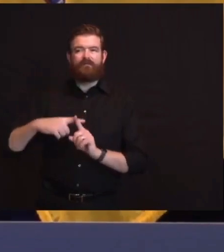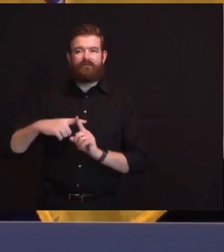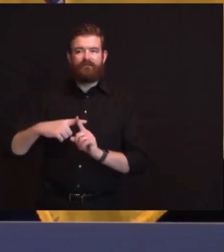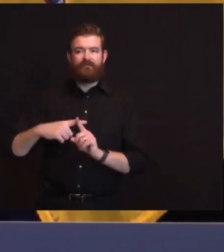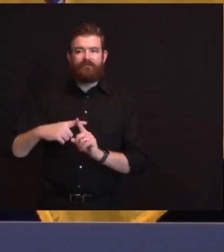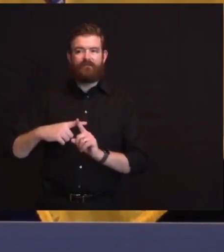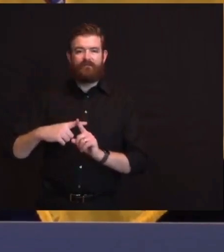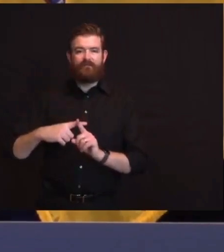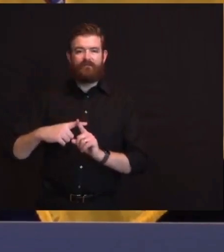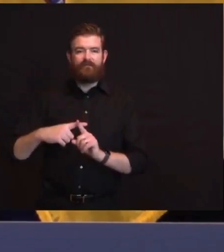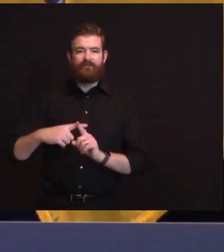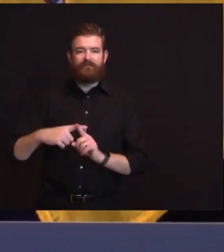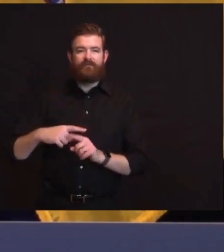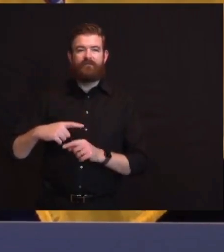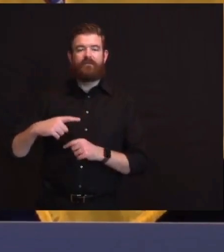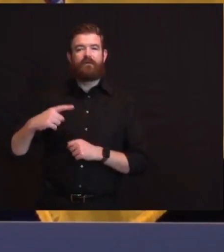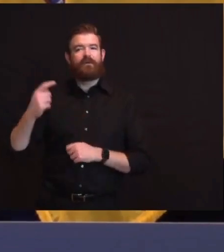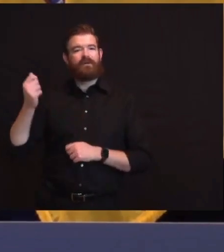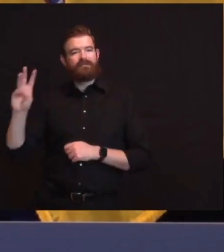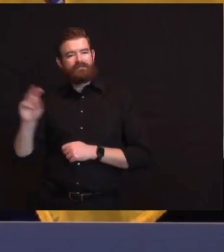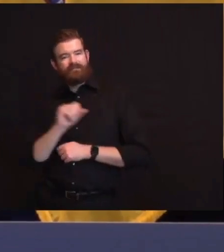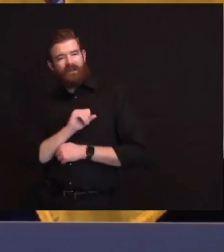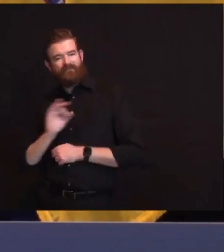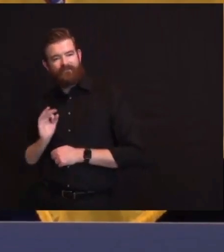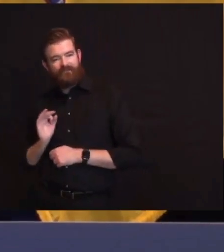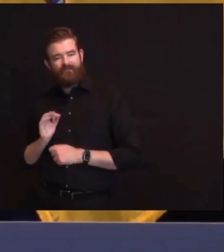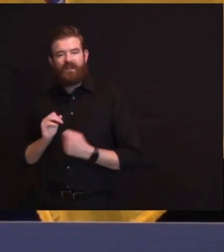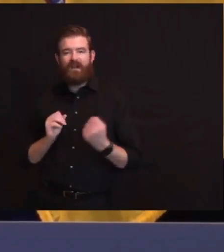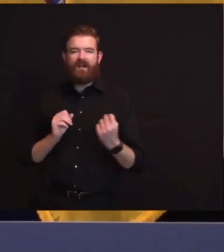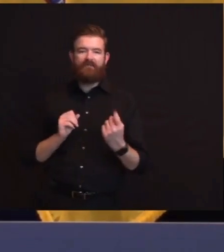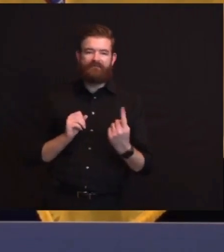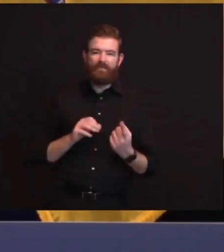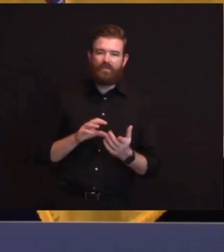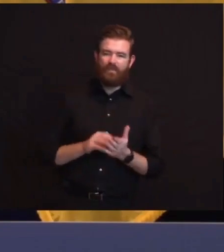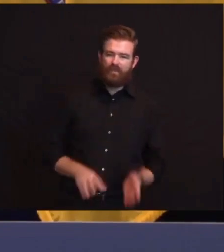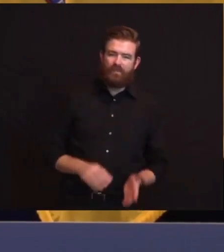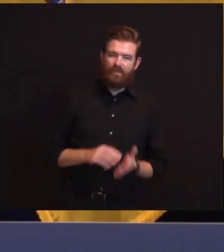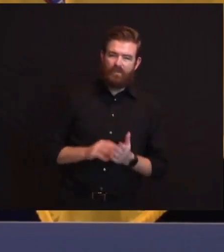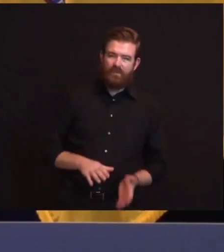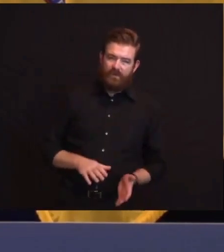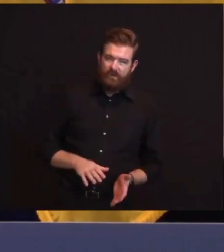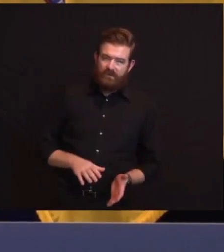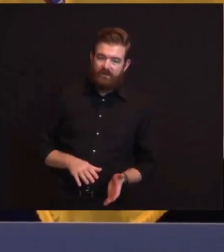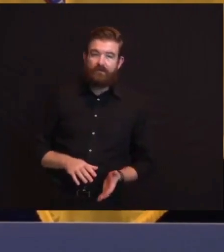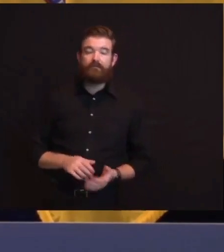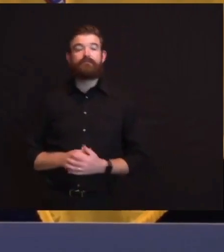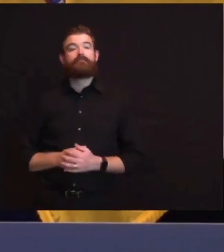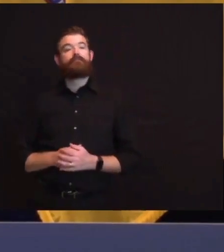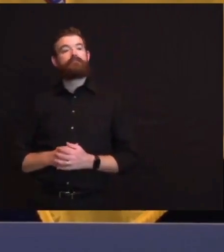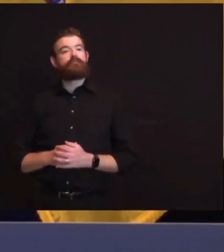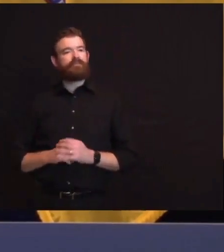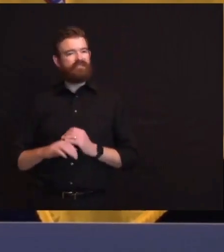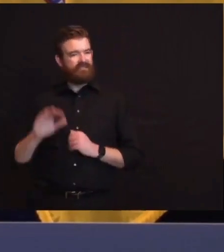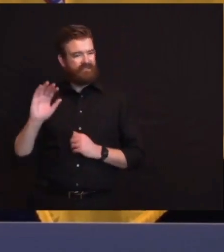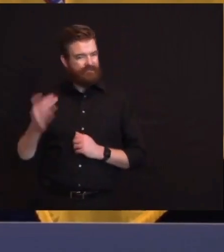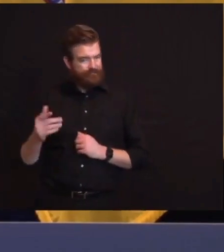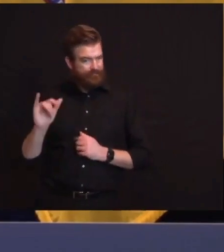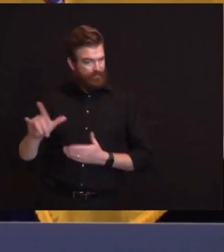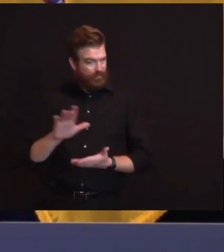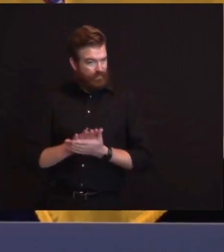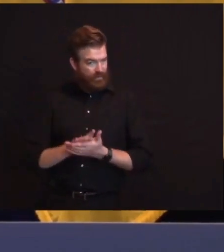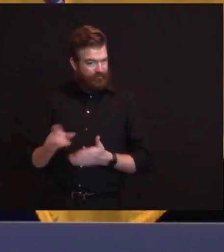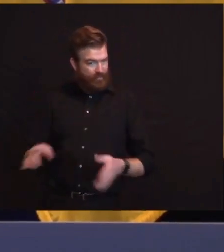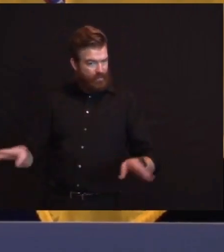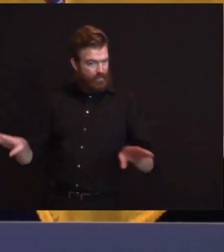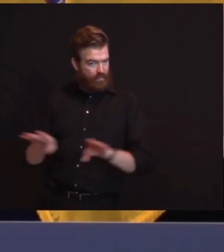11 students. Based on the guidelines by the DOH, it seems it would be necessary to close the schools for 2 weeks, but they remain